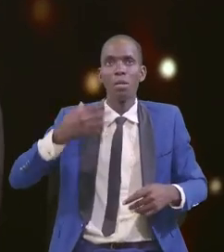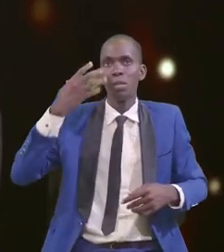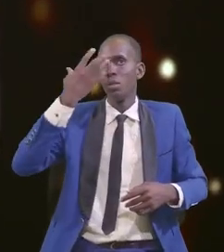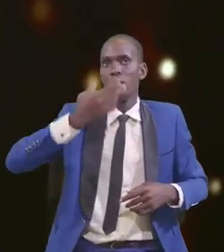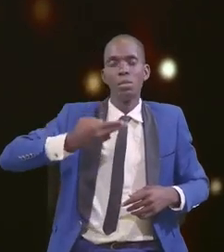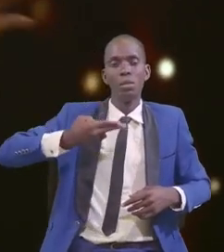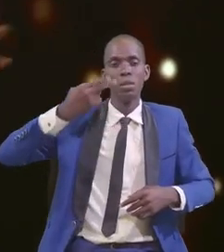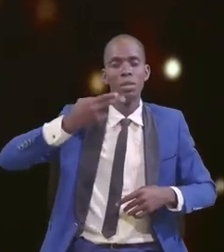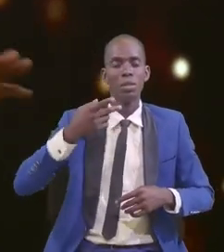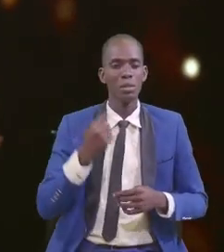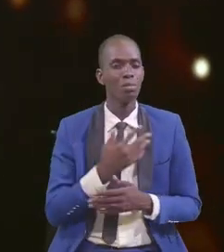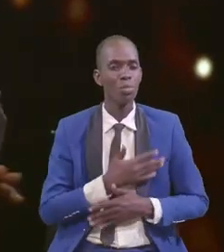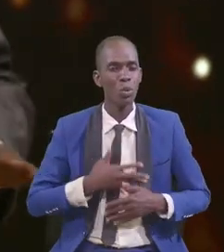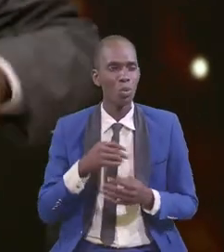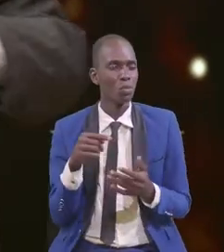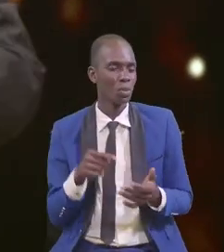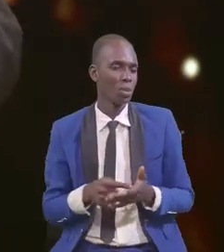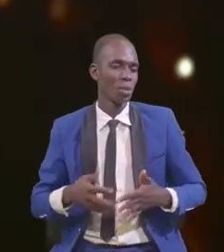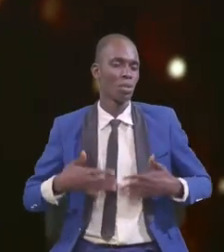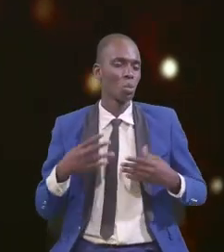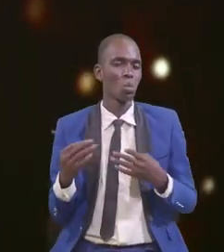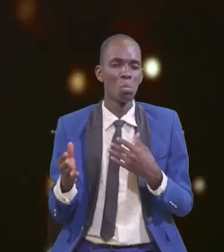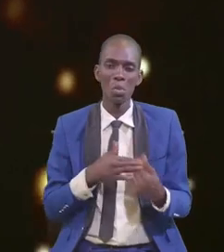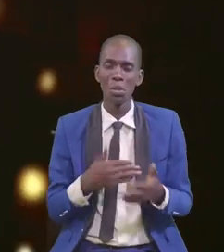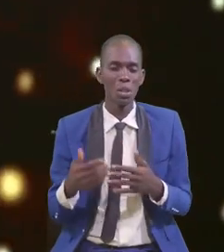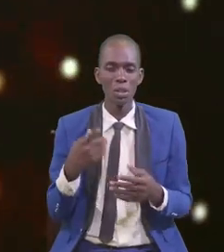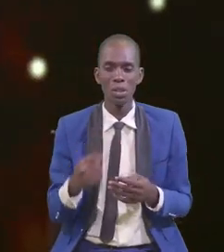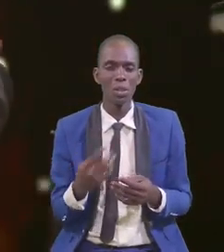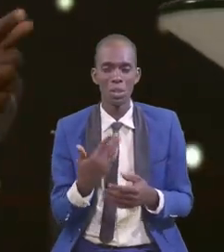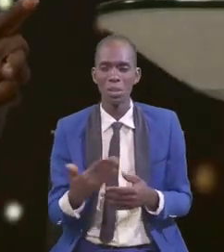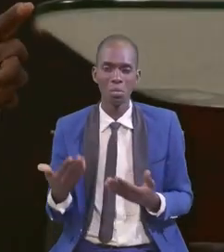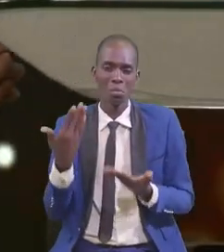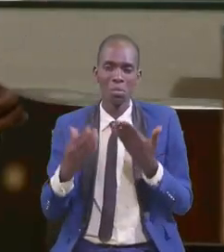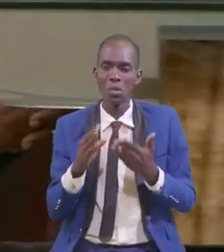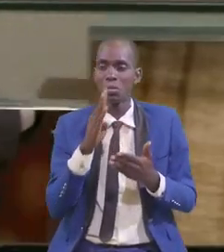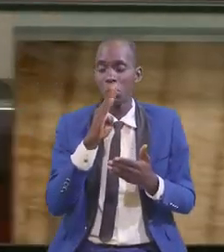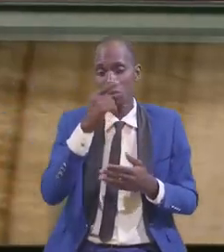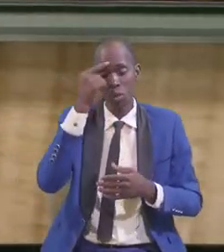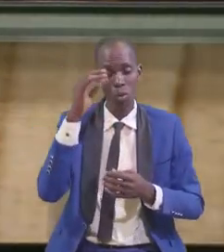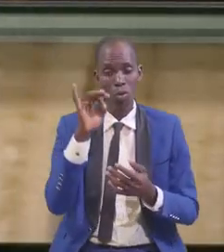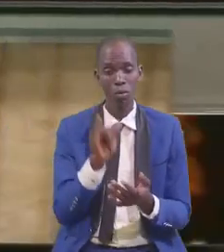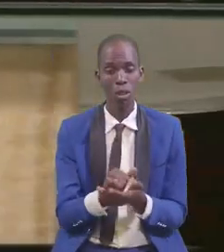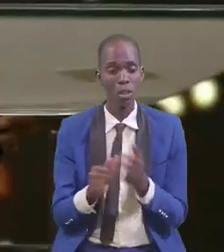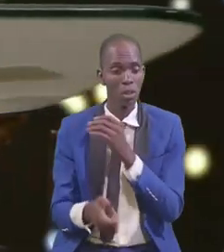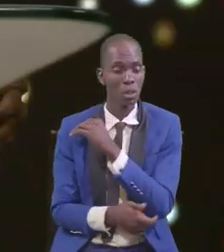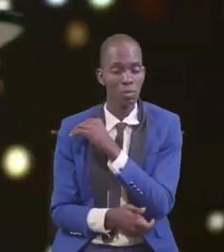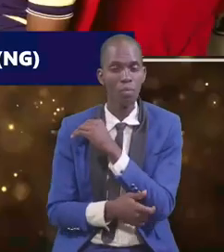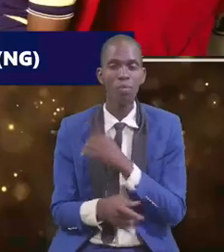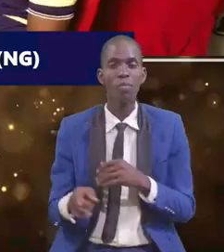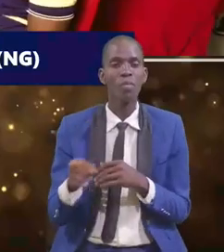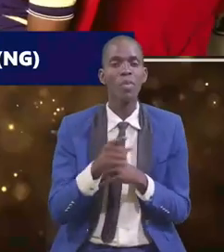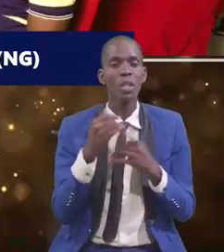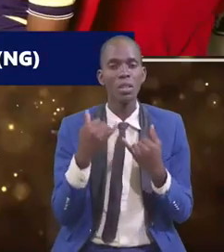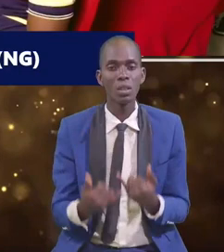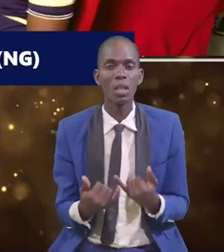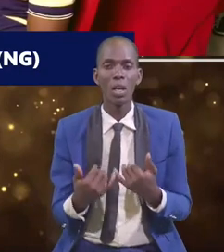of this life, whatever the pleasure is, because of that temptation, they bear no